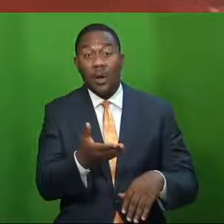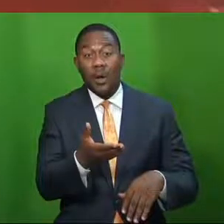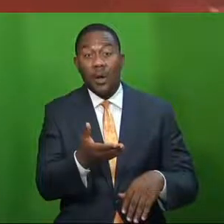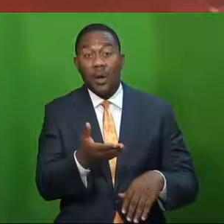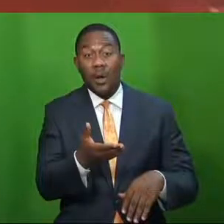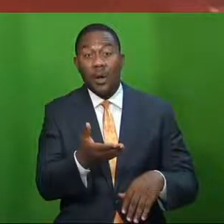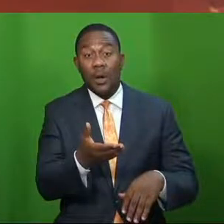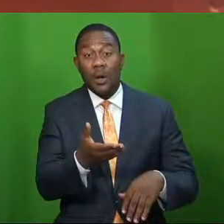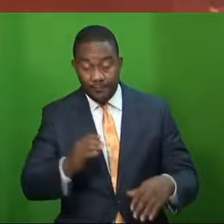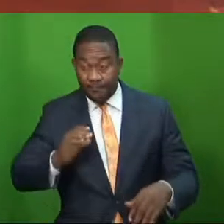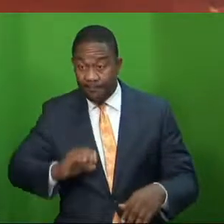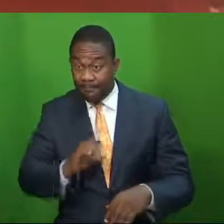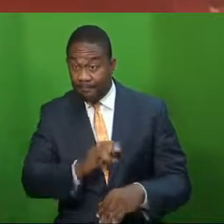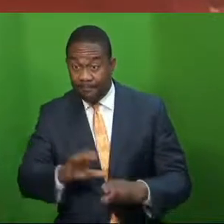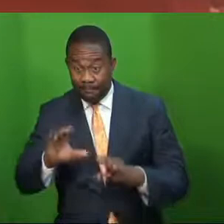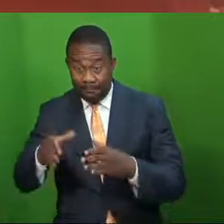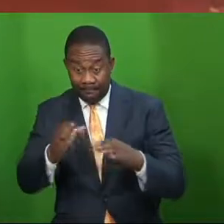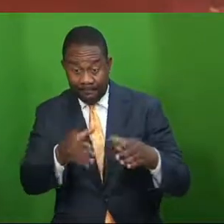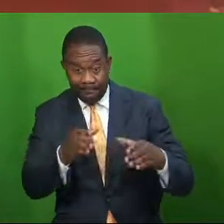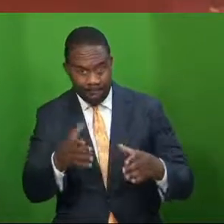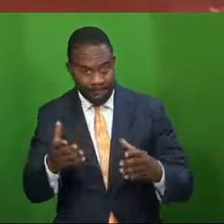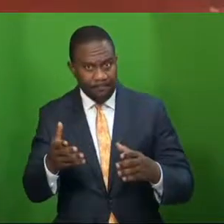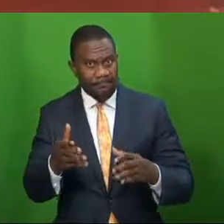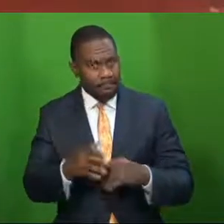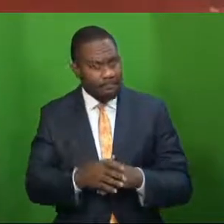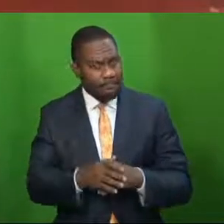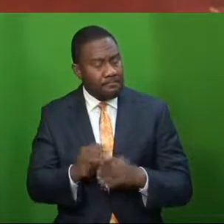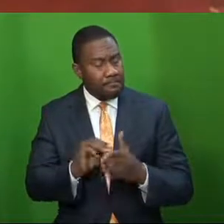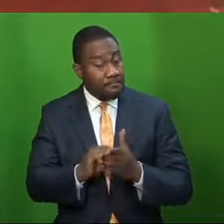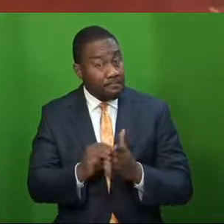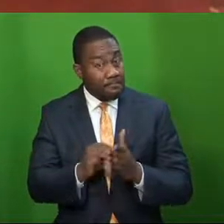And that may mean that on Thursday,